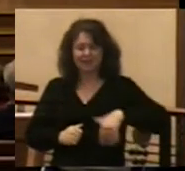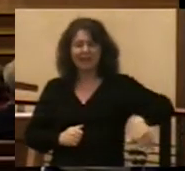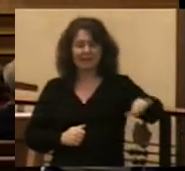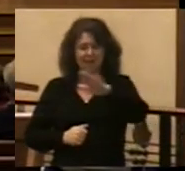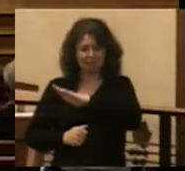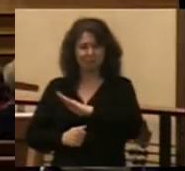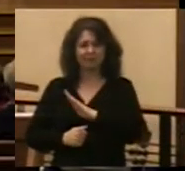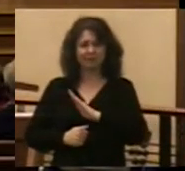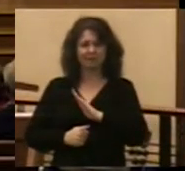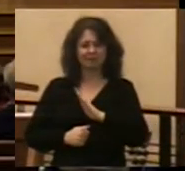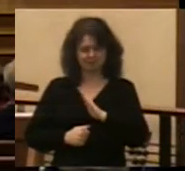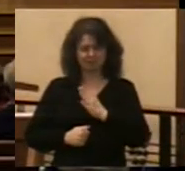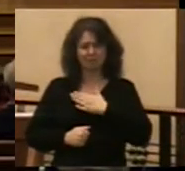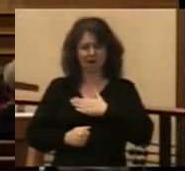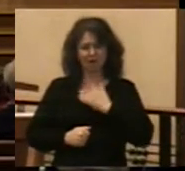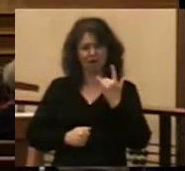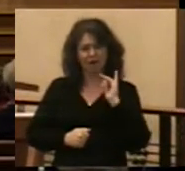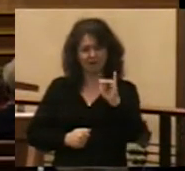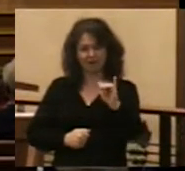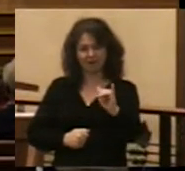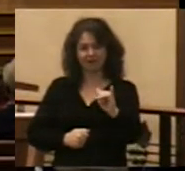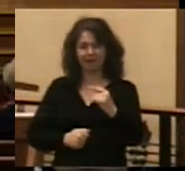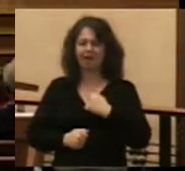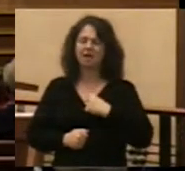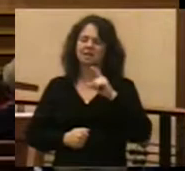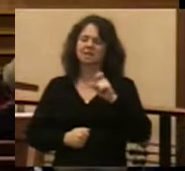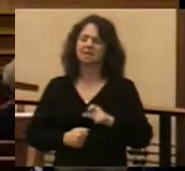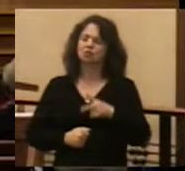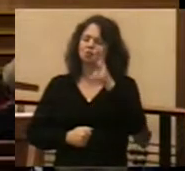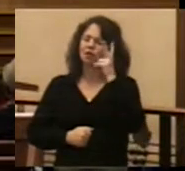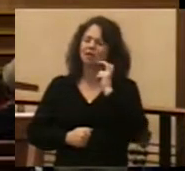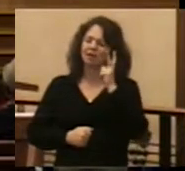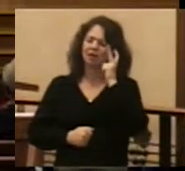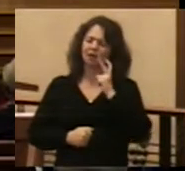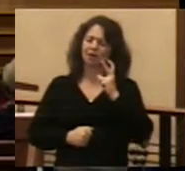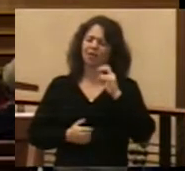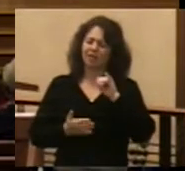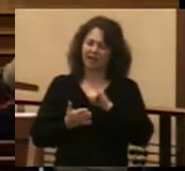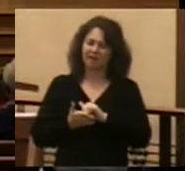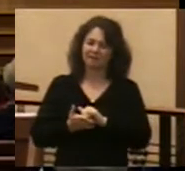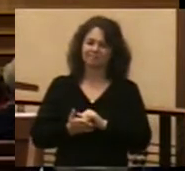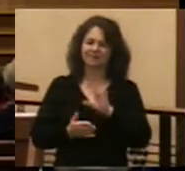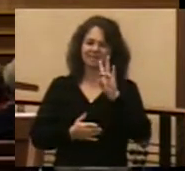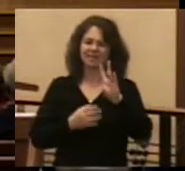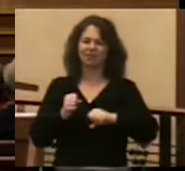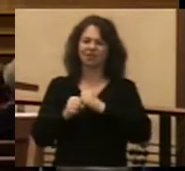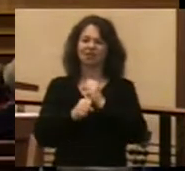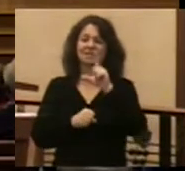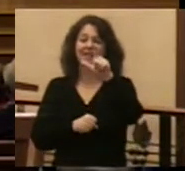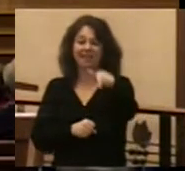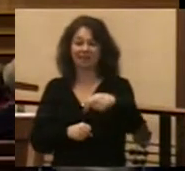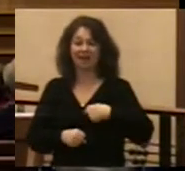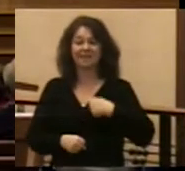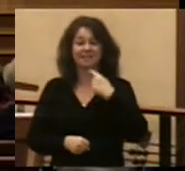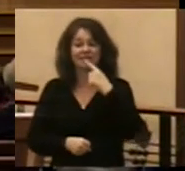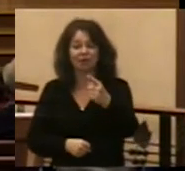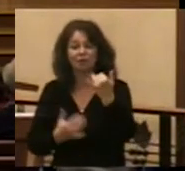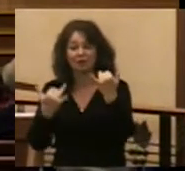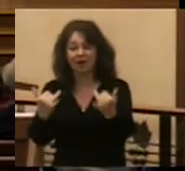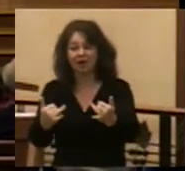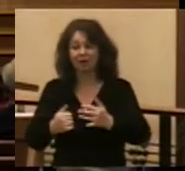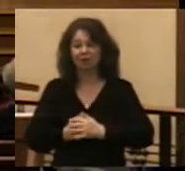forever. Oh, how I needed to hear that. And 7 years later, I can say with even more conviction,